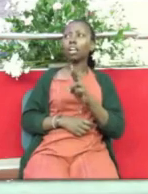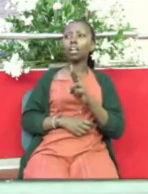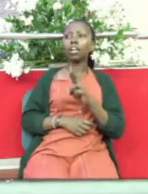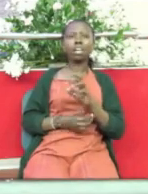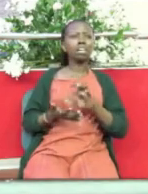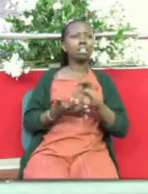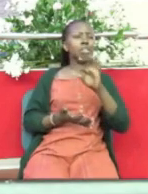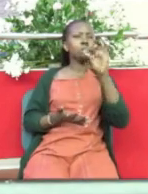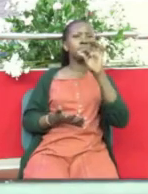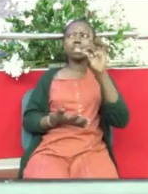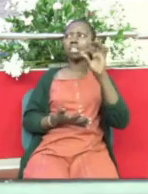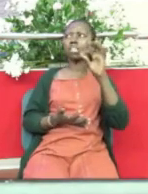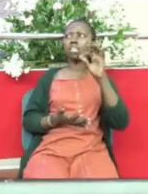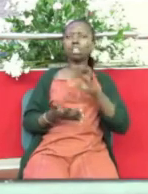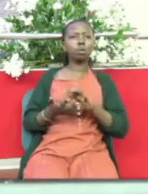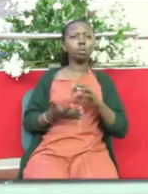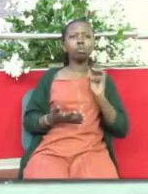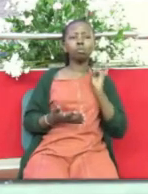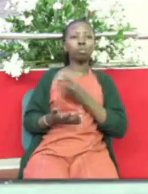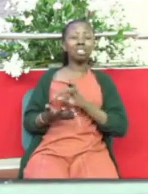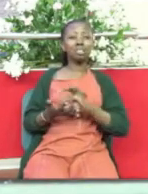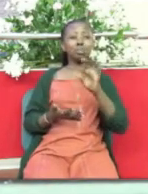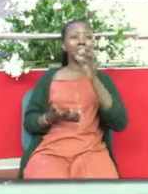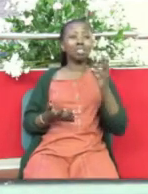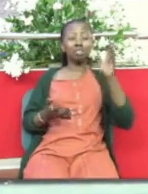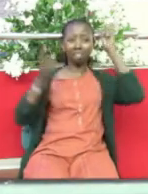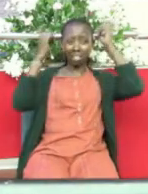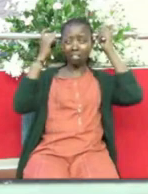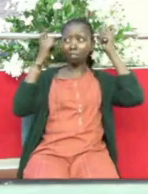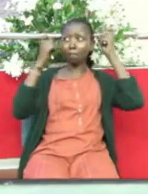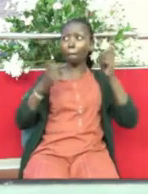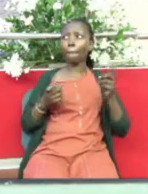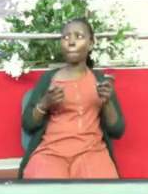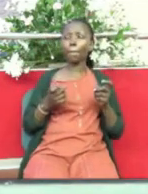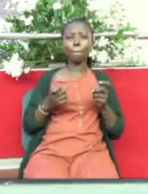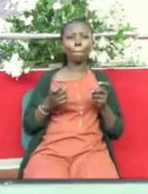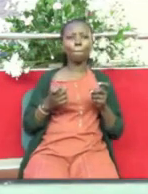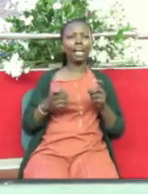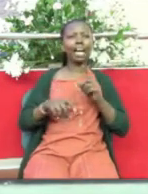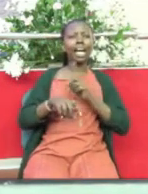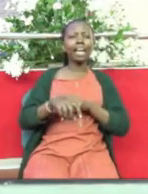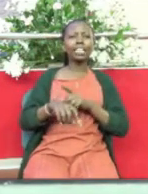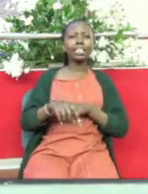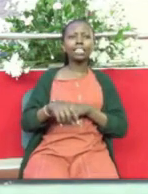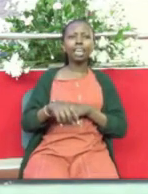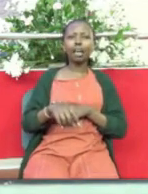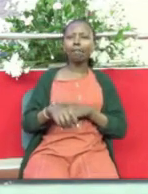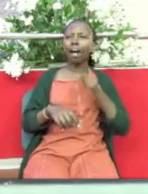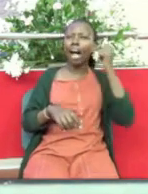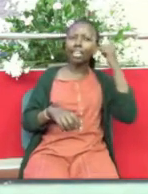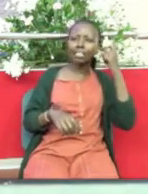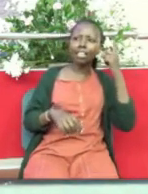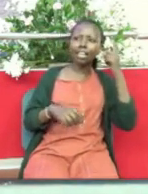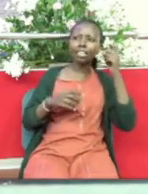maroho za baharini. Sisi ni majini. Bwana Yesu asifiwe. Amen. And it was until we got to know what it was that we were